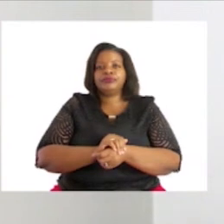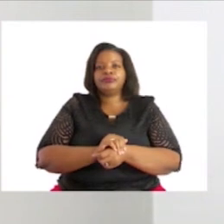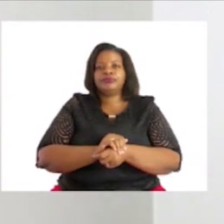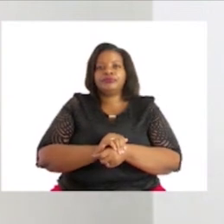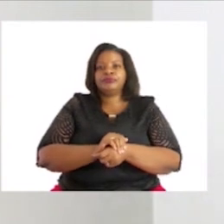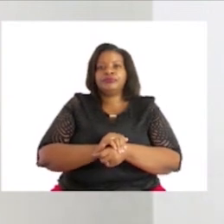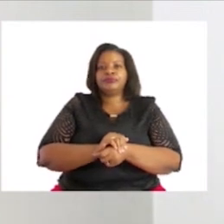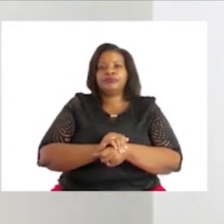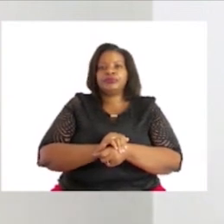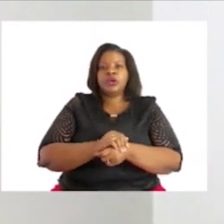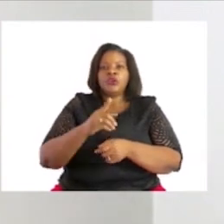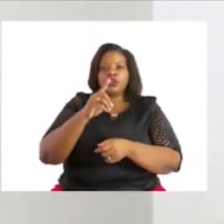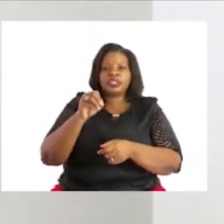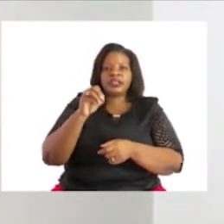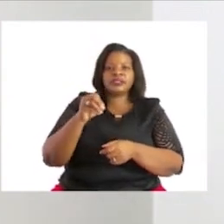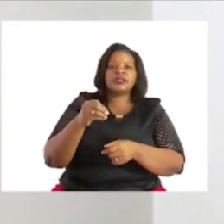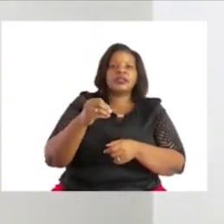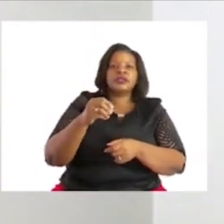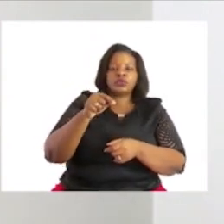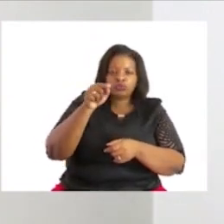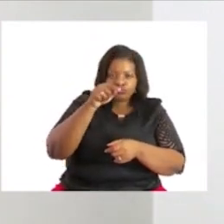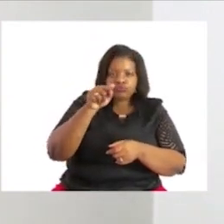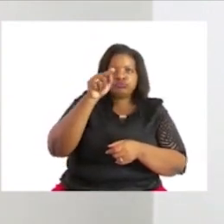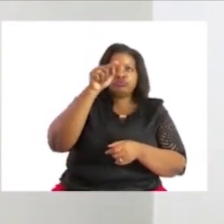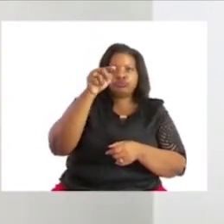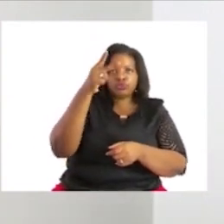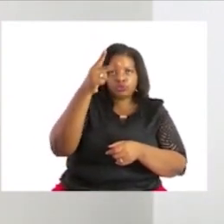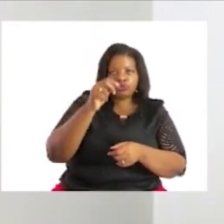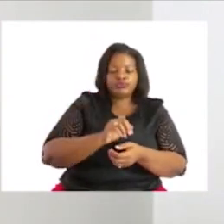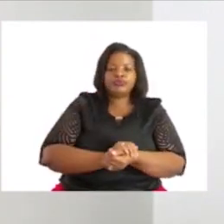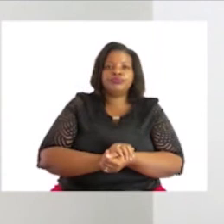And for tens, we can say is 2.